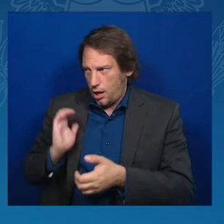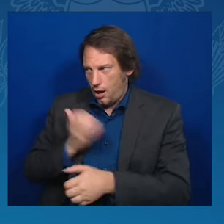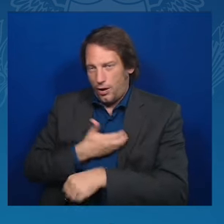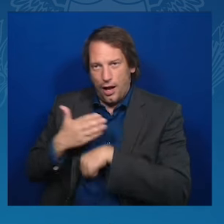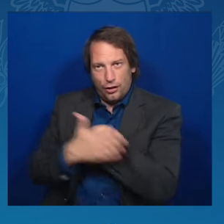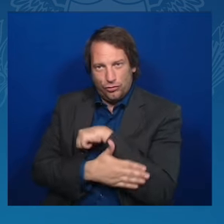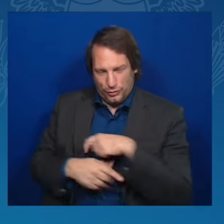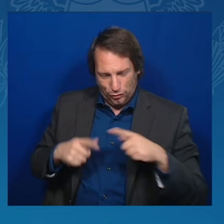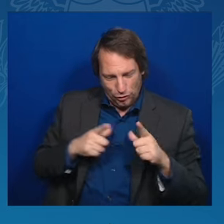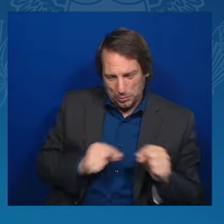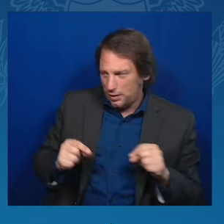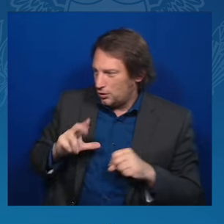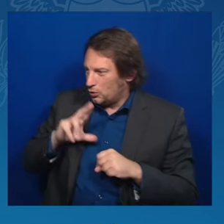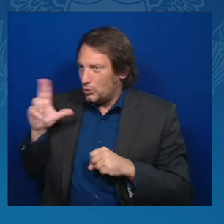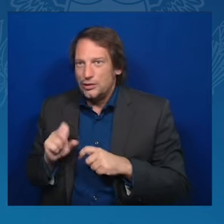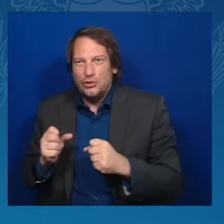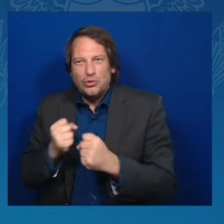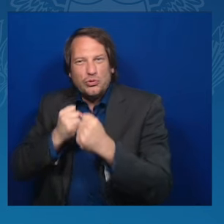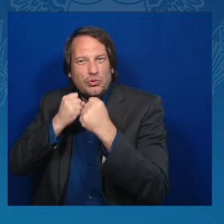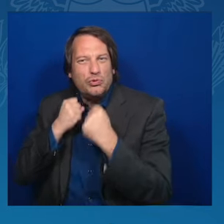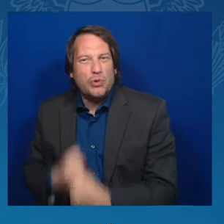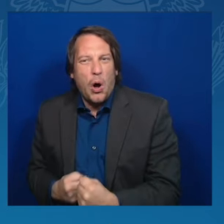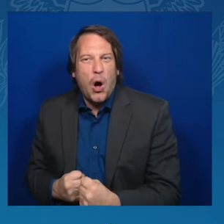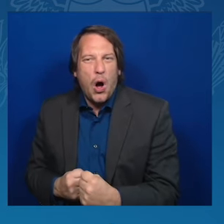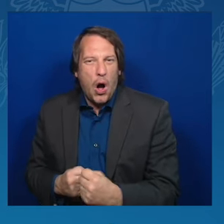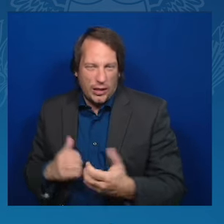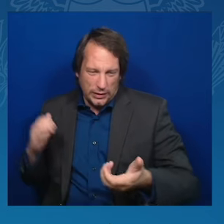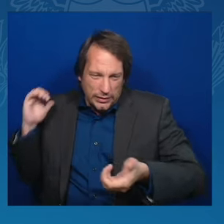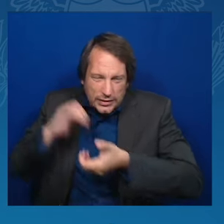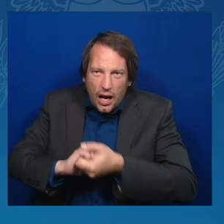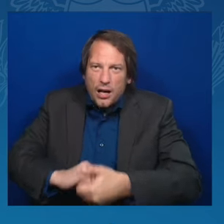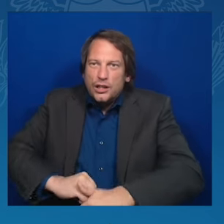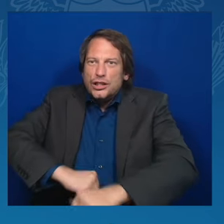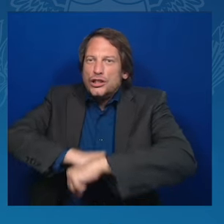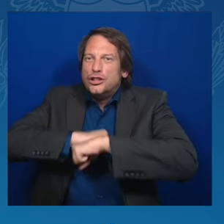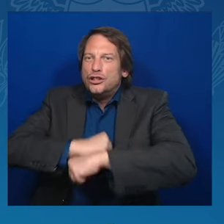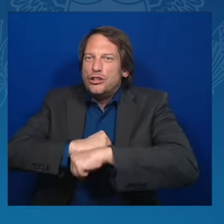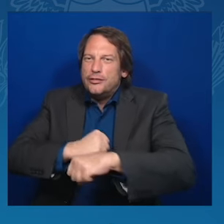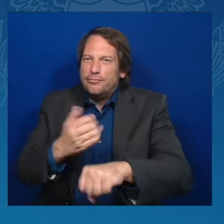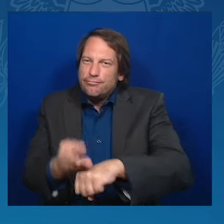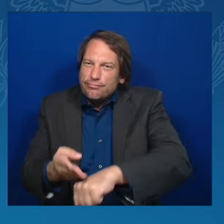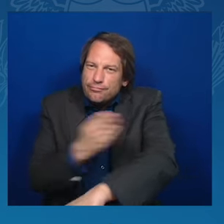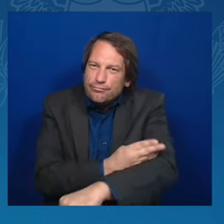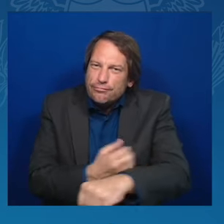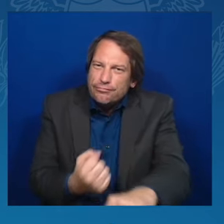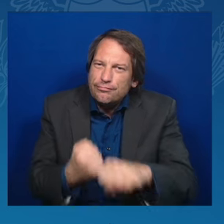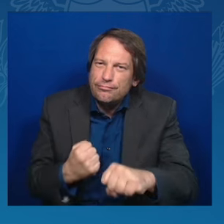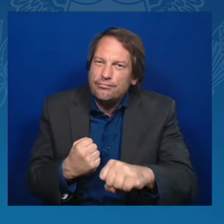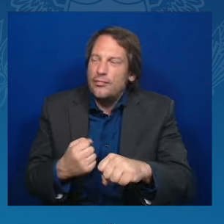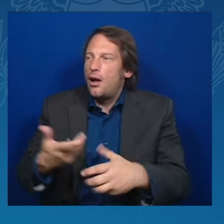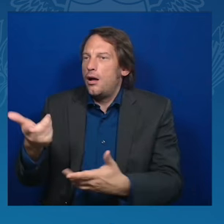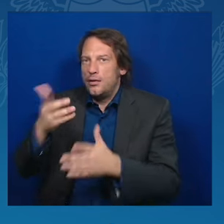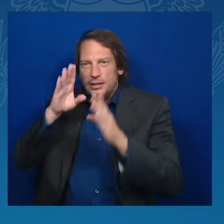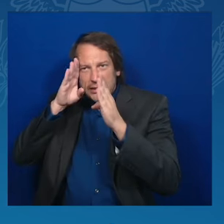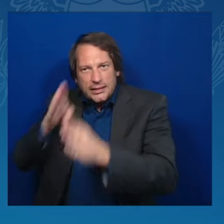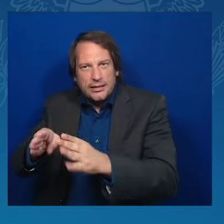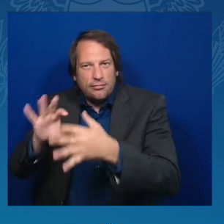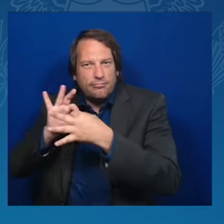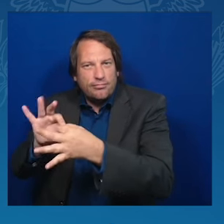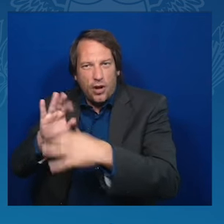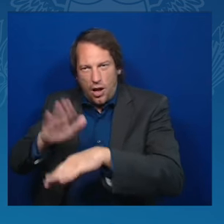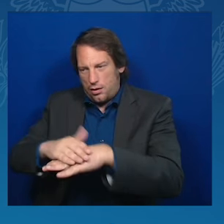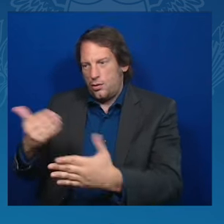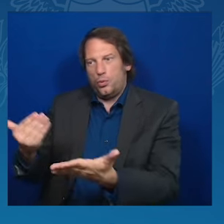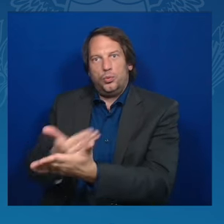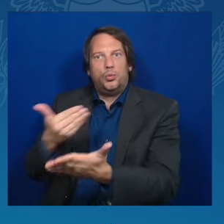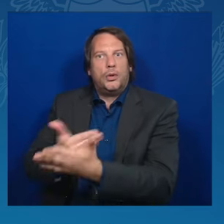cooperation and increased our cooperation on renewable energy. We're deepening collaboration on artificial intelligence, on quantum computing,